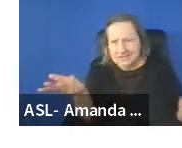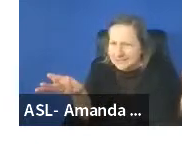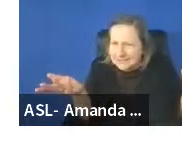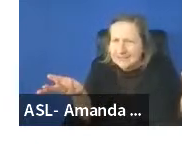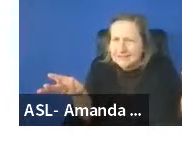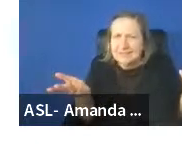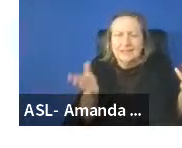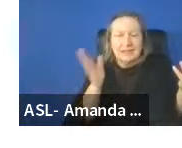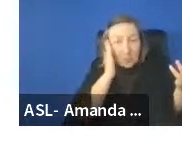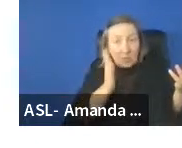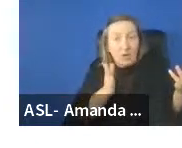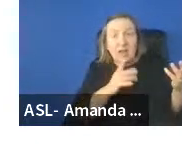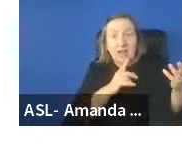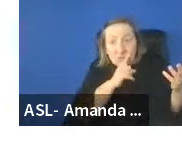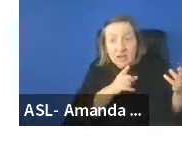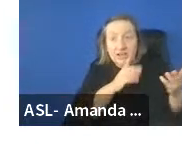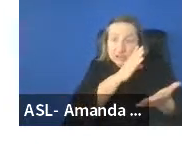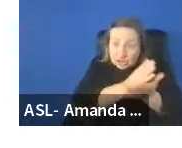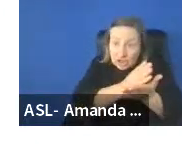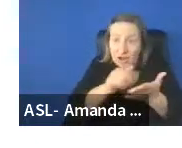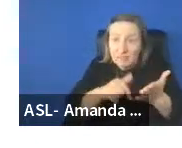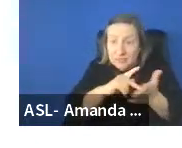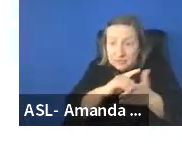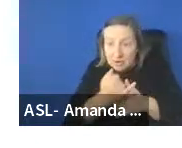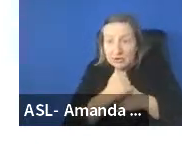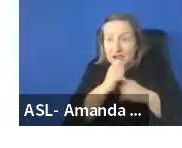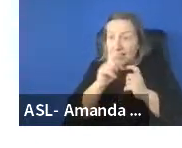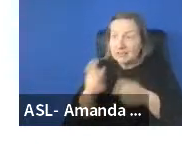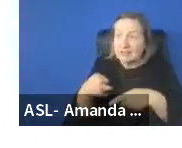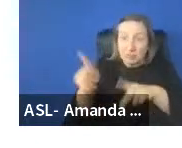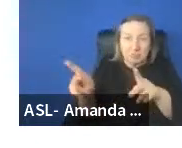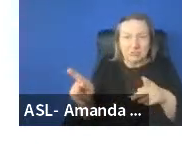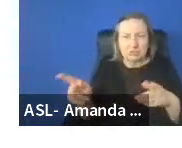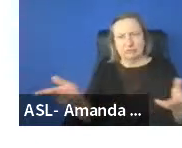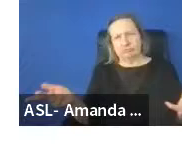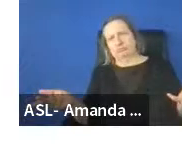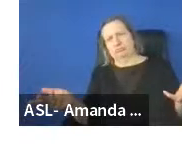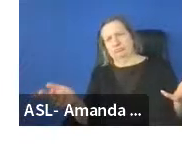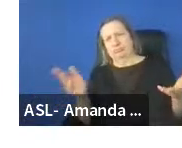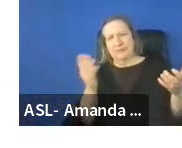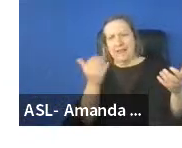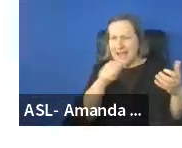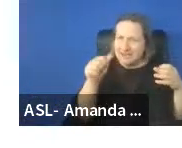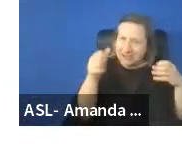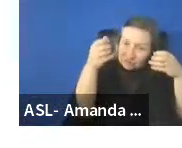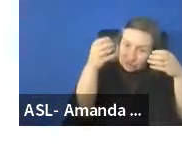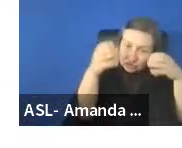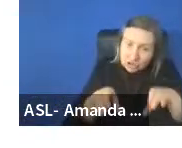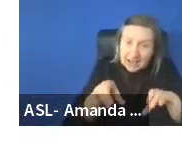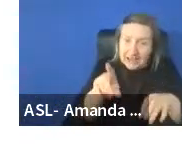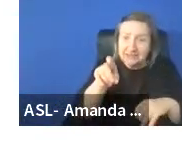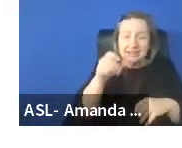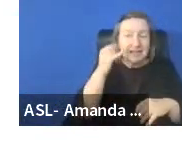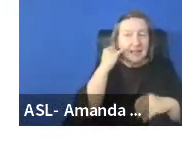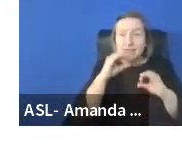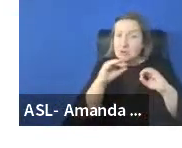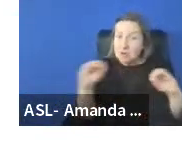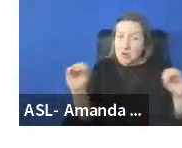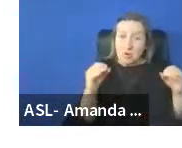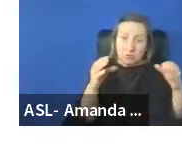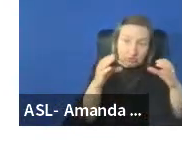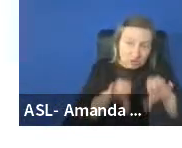are they going to really stop this project and not permit it? I mean, is there even a chance of that? If there isn't a chance of